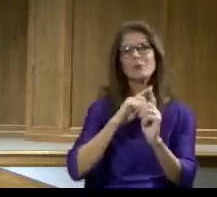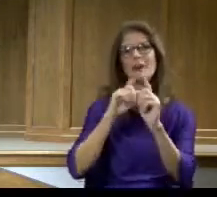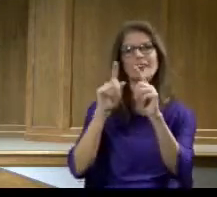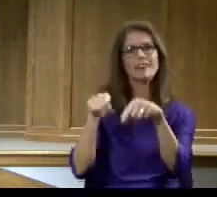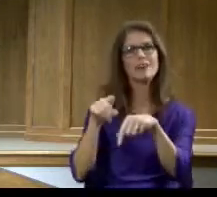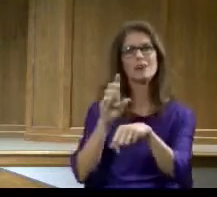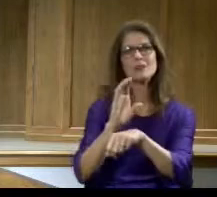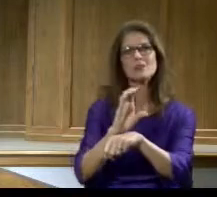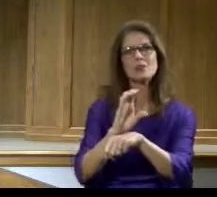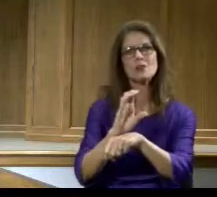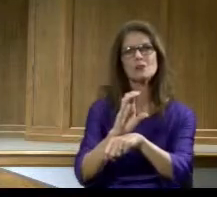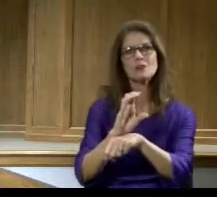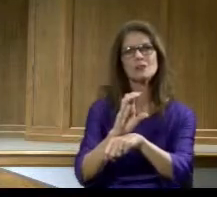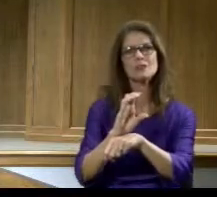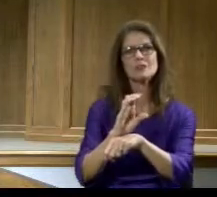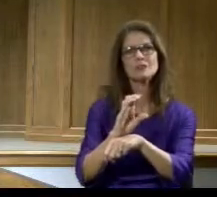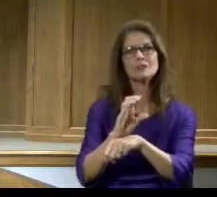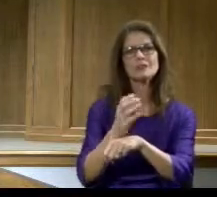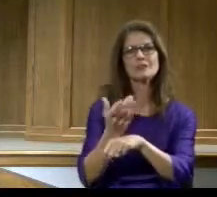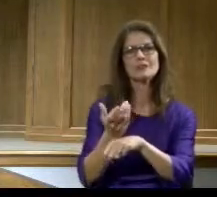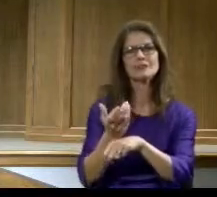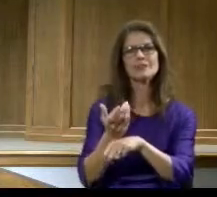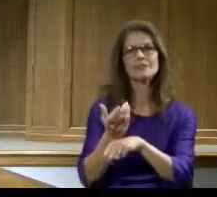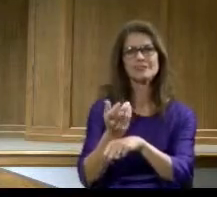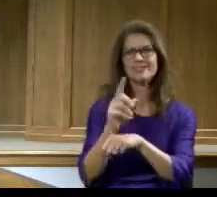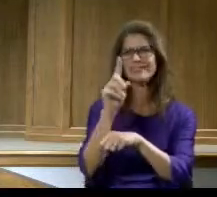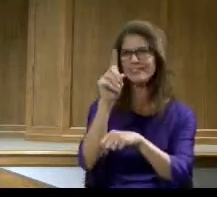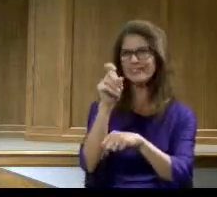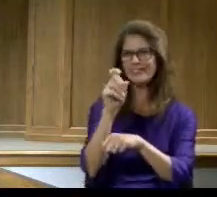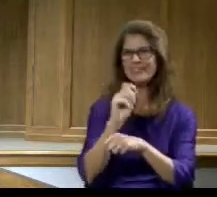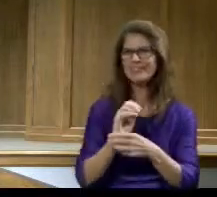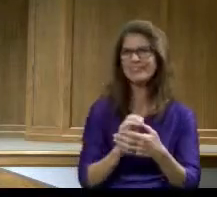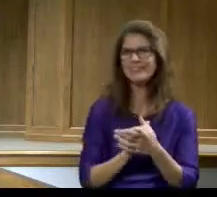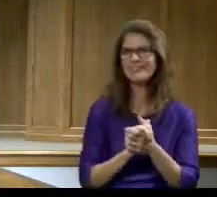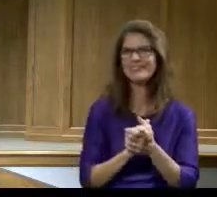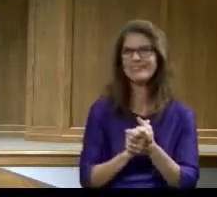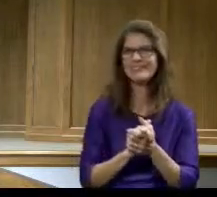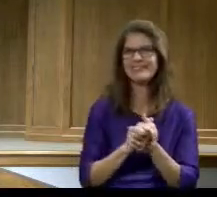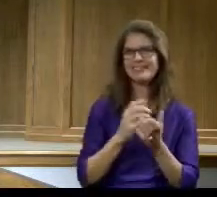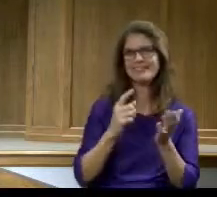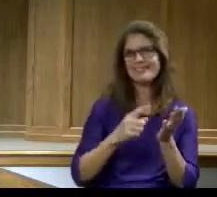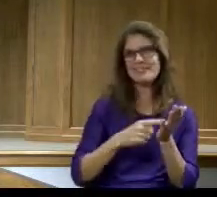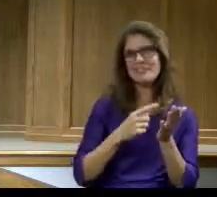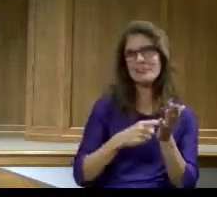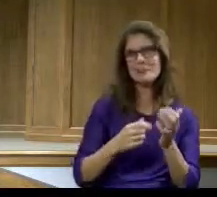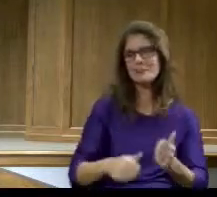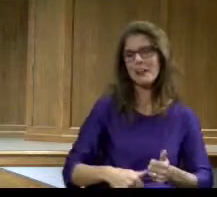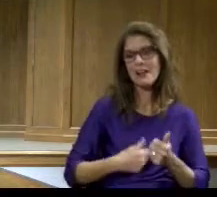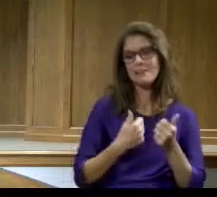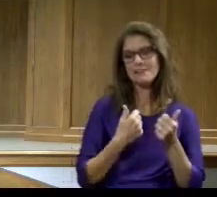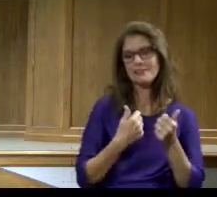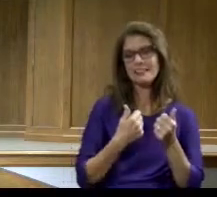Sometimes life can be hard. Sometimes it can be very hard, and it can be hard to understand.